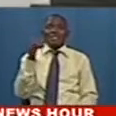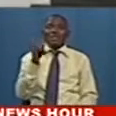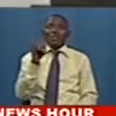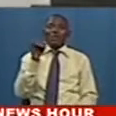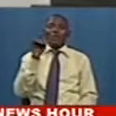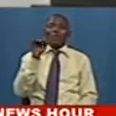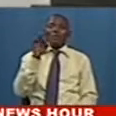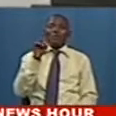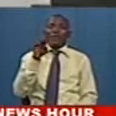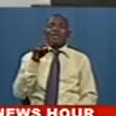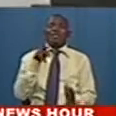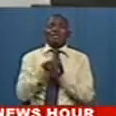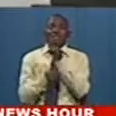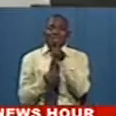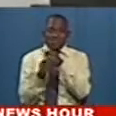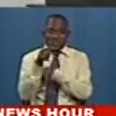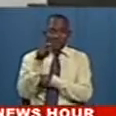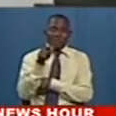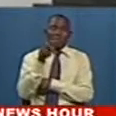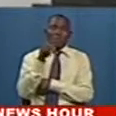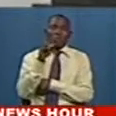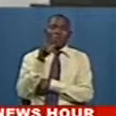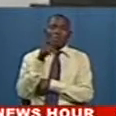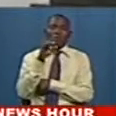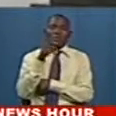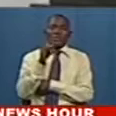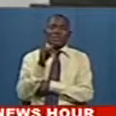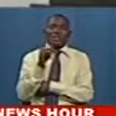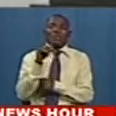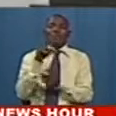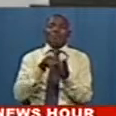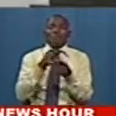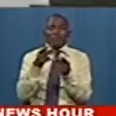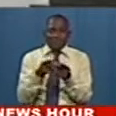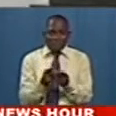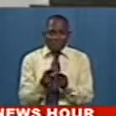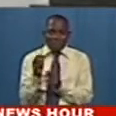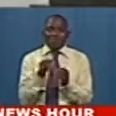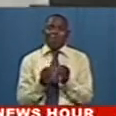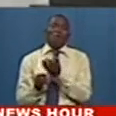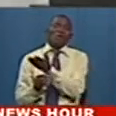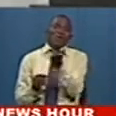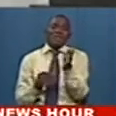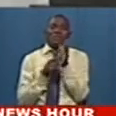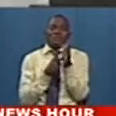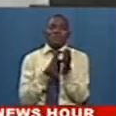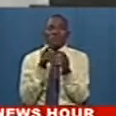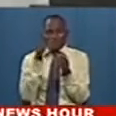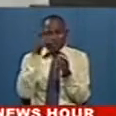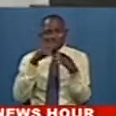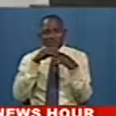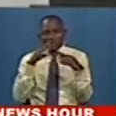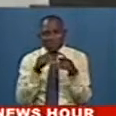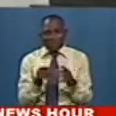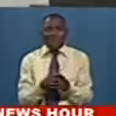to find the solution to. Today we are at the Noguchi Memorial Museum, and here relics of him are displayed to tell his